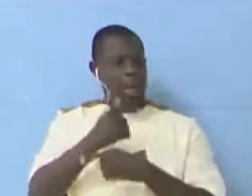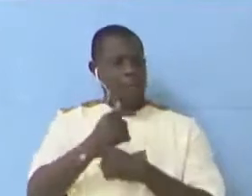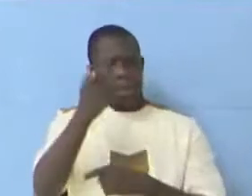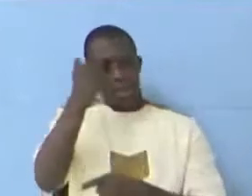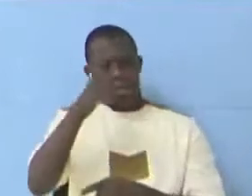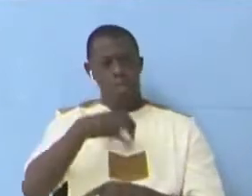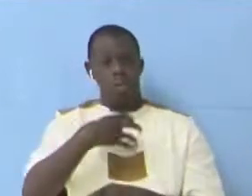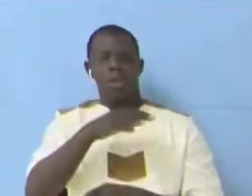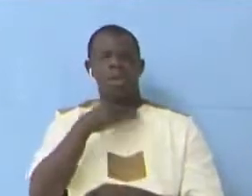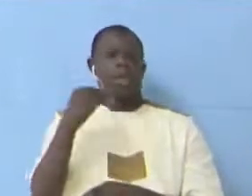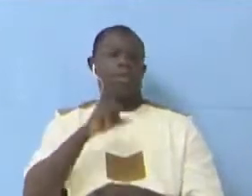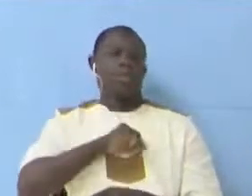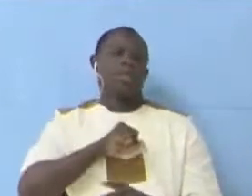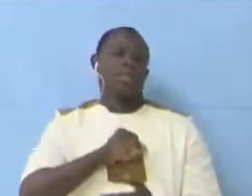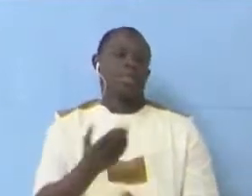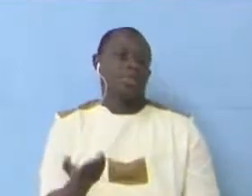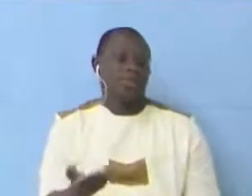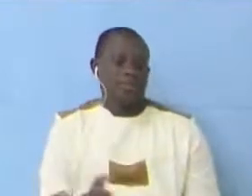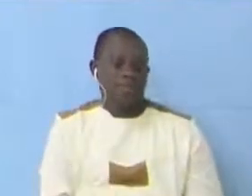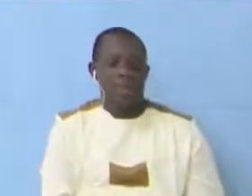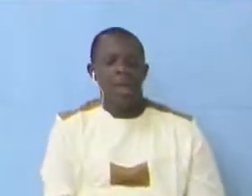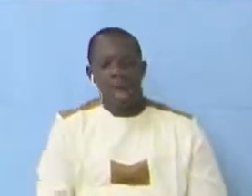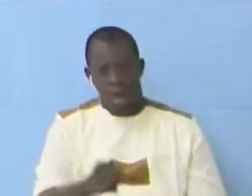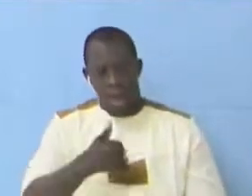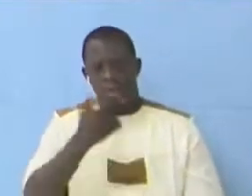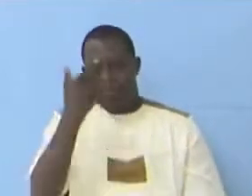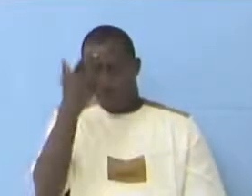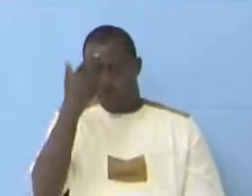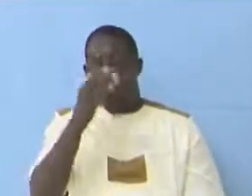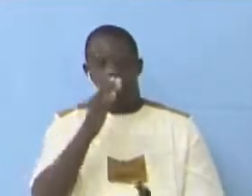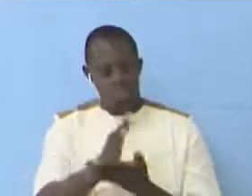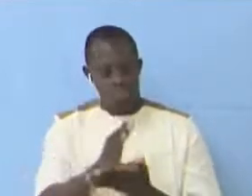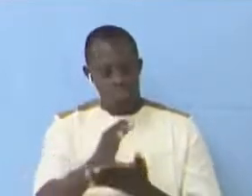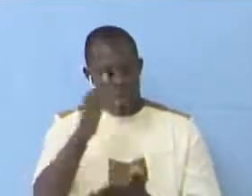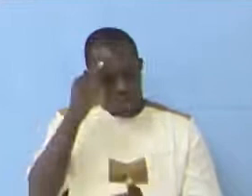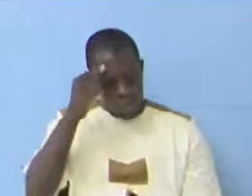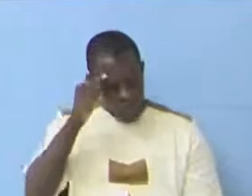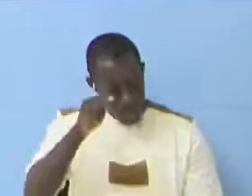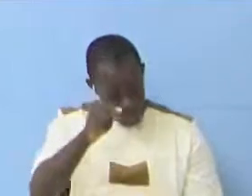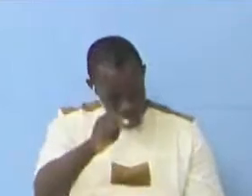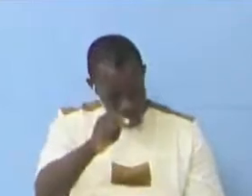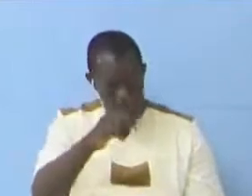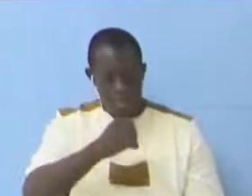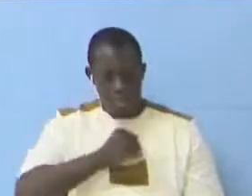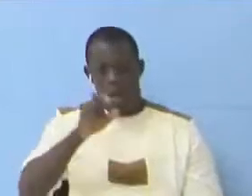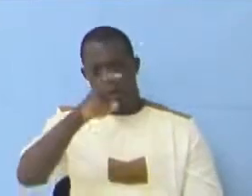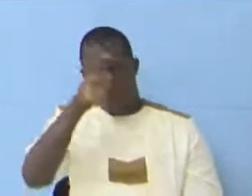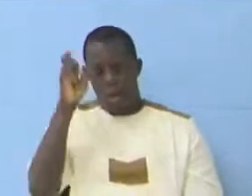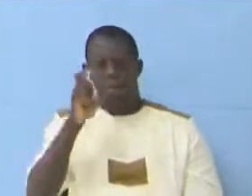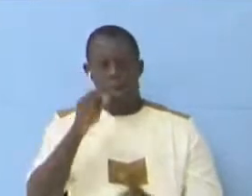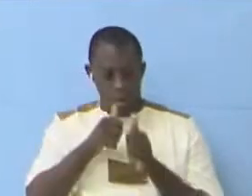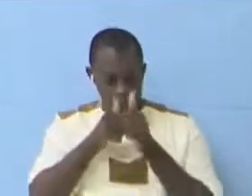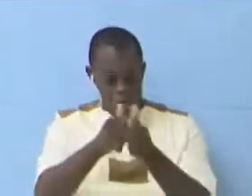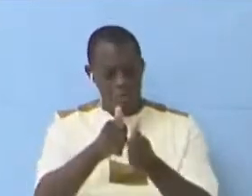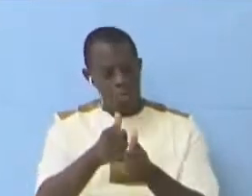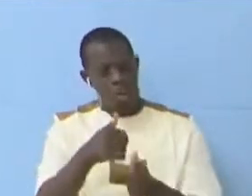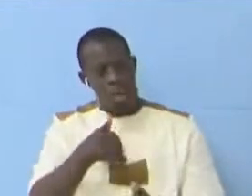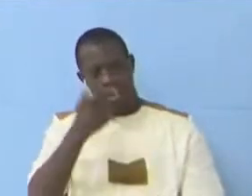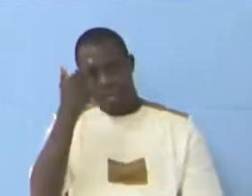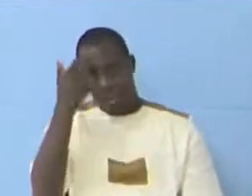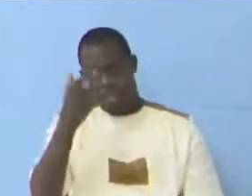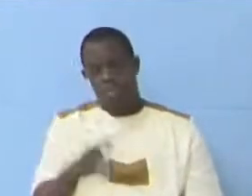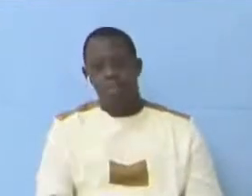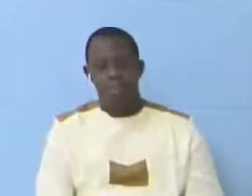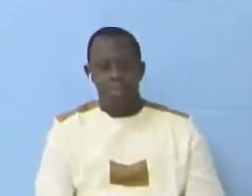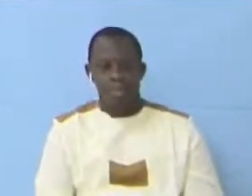ñu bëri ndax ñu bëri foogoon nañu damay xaru si. But I thought I was committed to my work. waaye nag yaakaaroon naa rek dama nekkoon ko xirtu